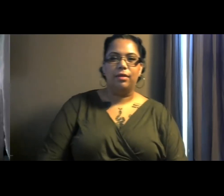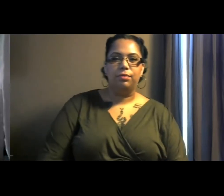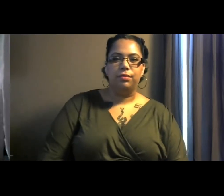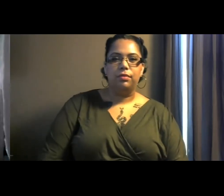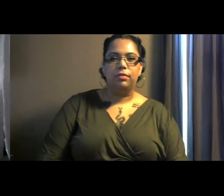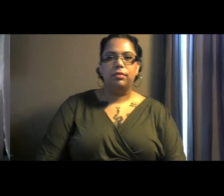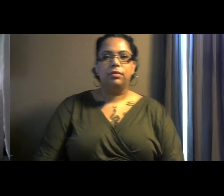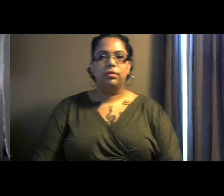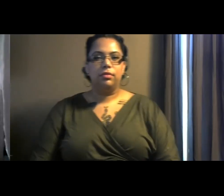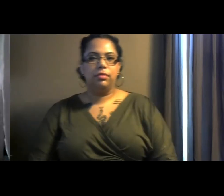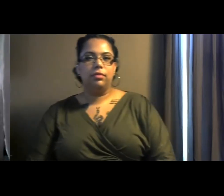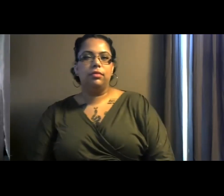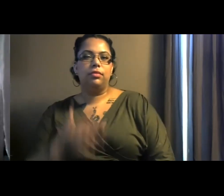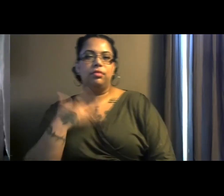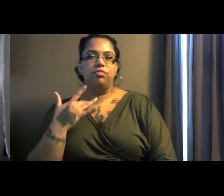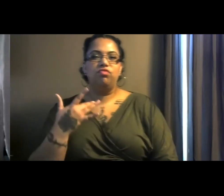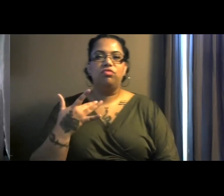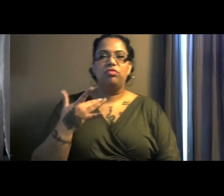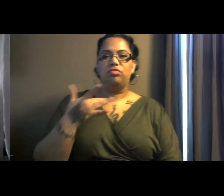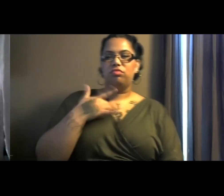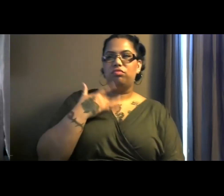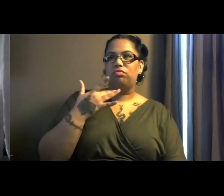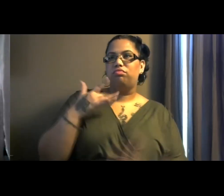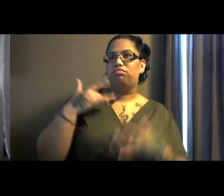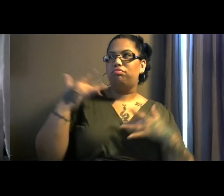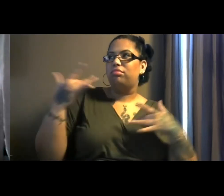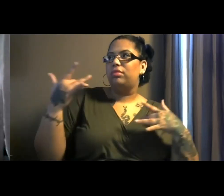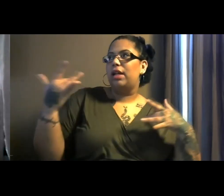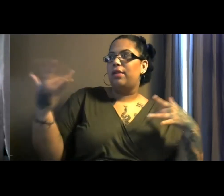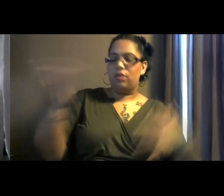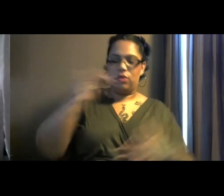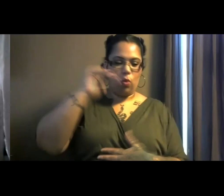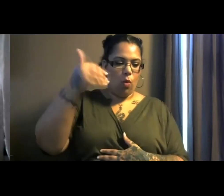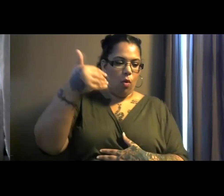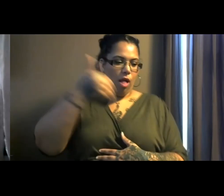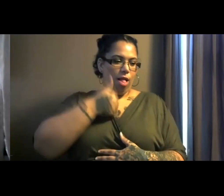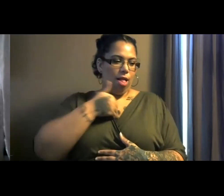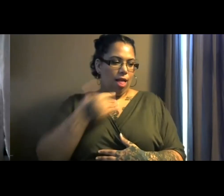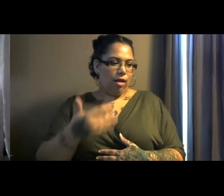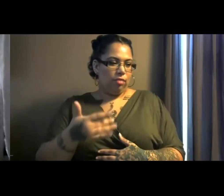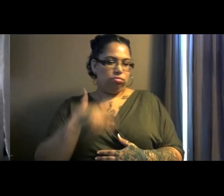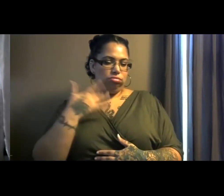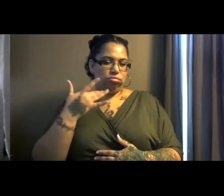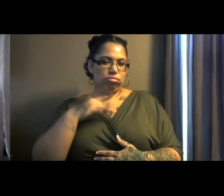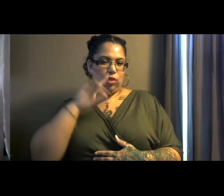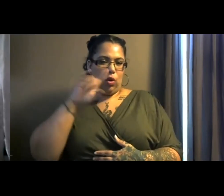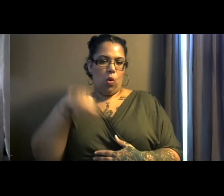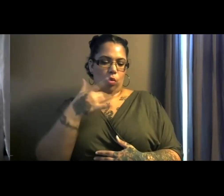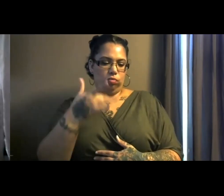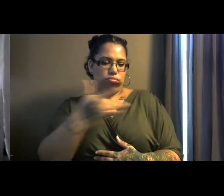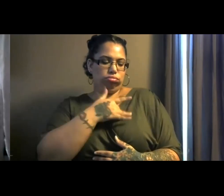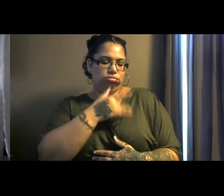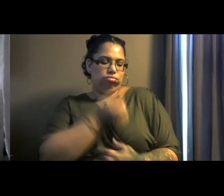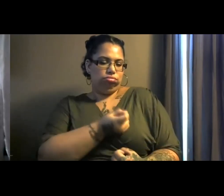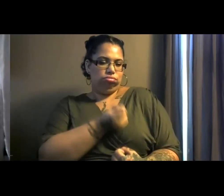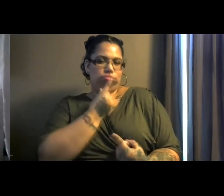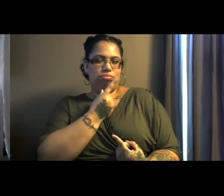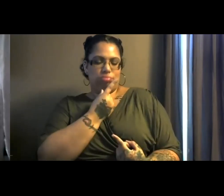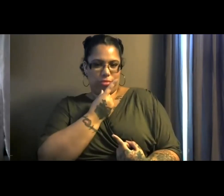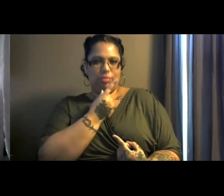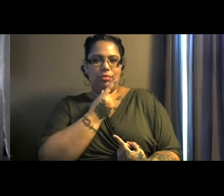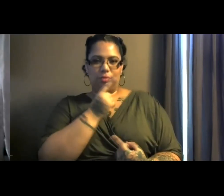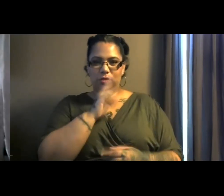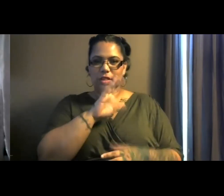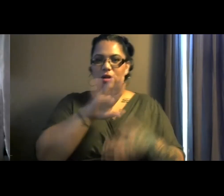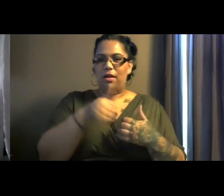There's a burning feeling in the bottom of the soul. Only your heart understands. Everybody's got a little